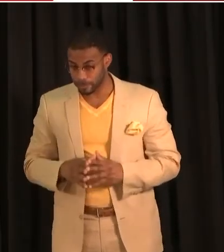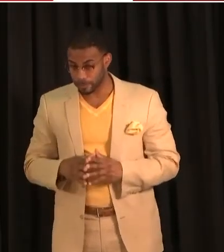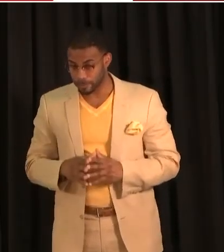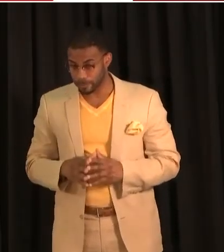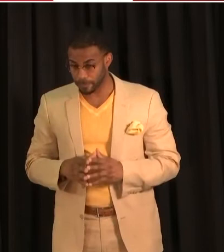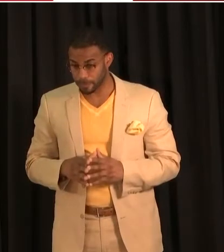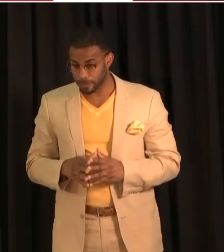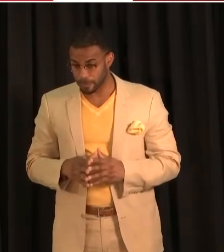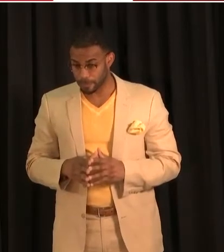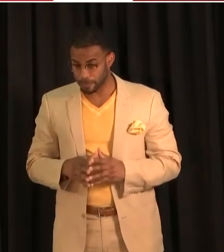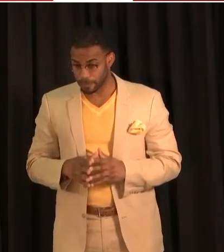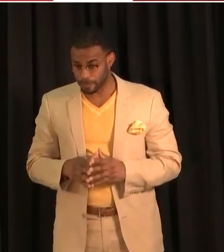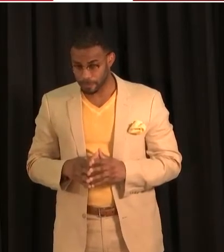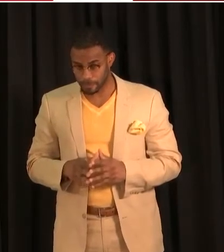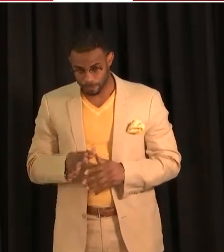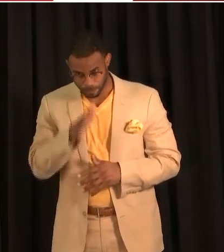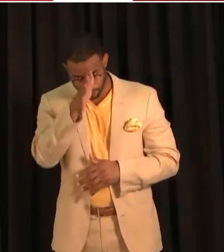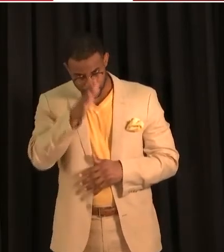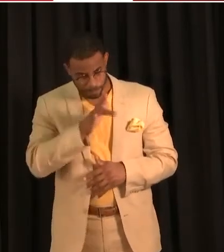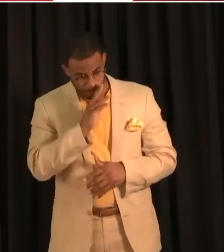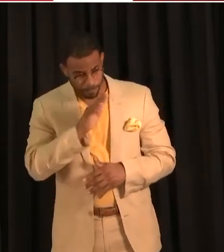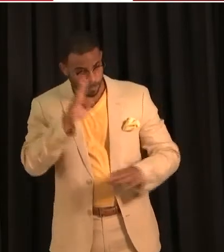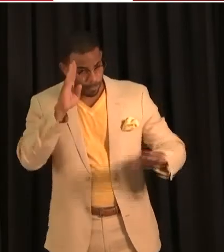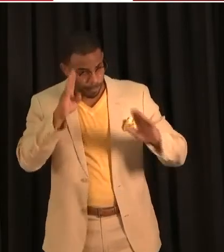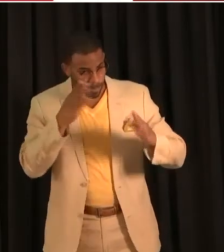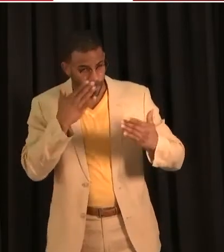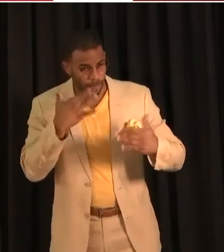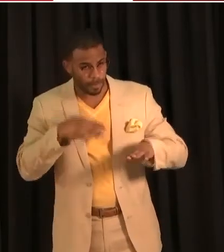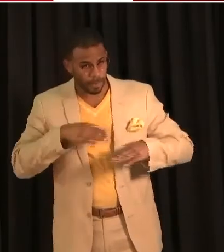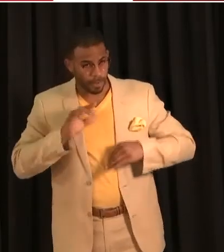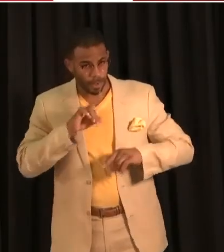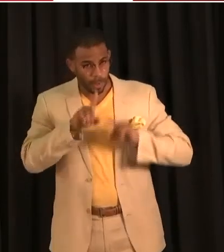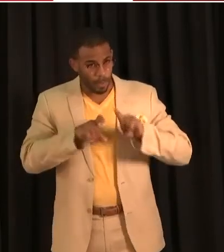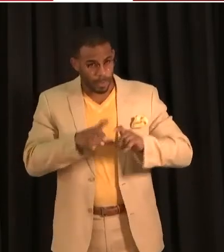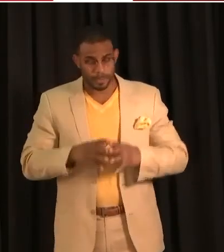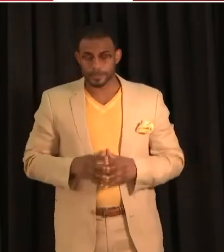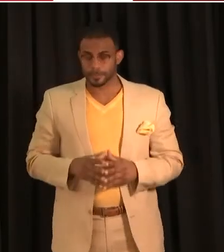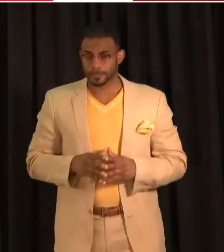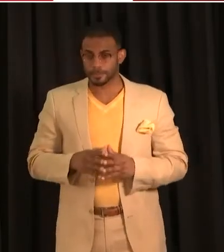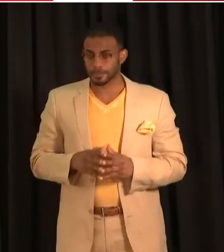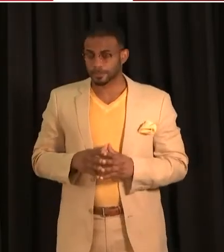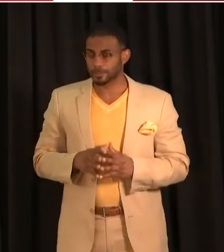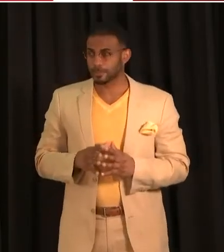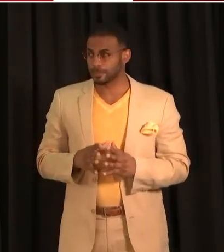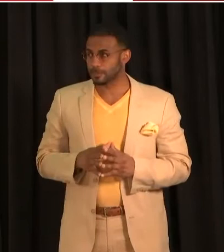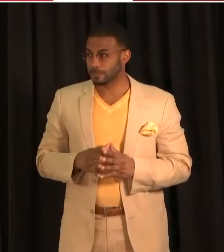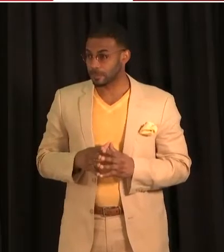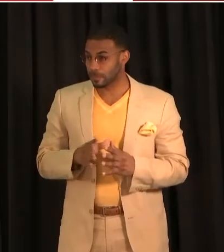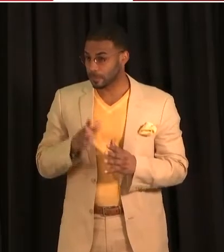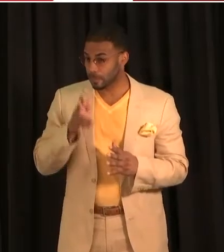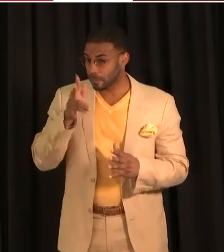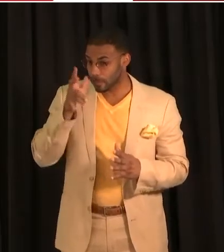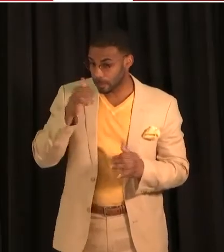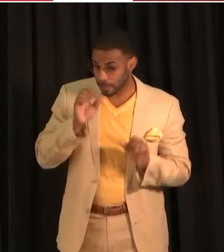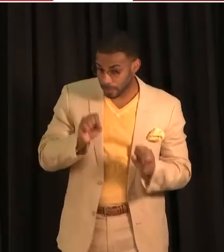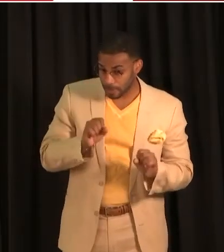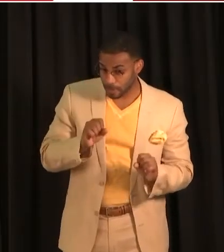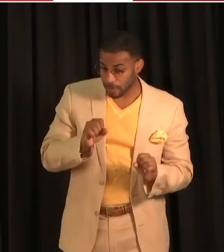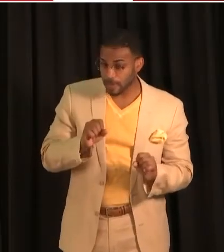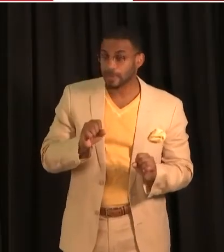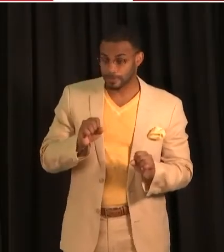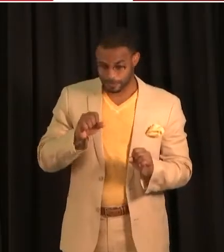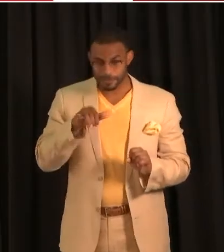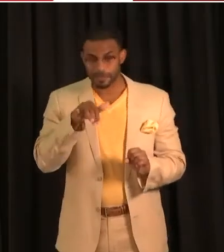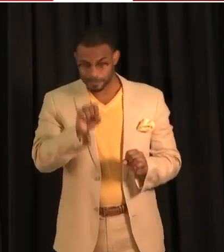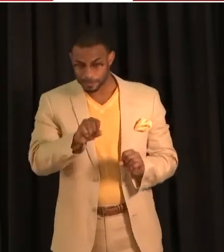Yes, hello, and thank you for taking our questions. Can you hear me? Yep,